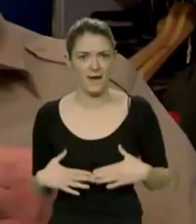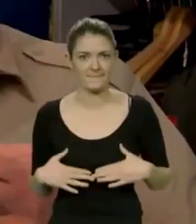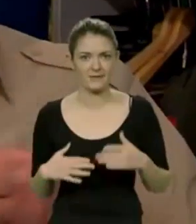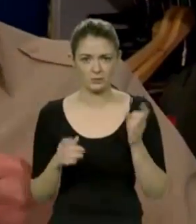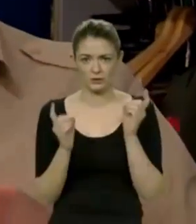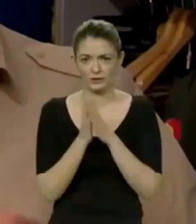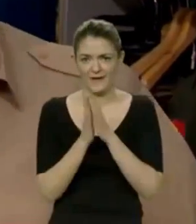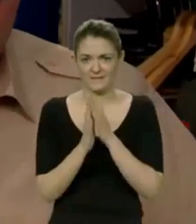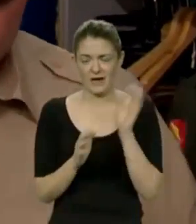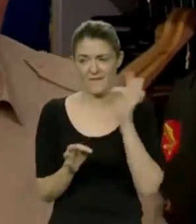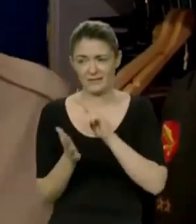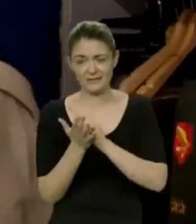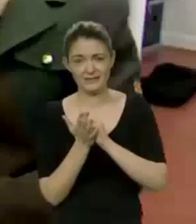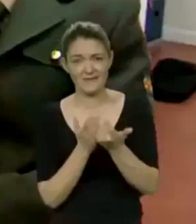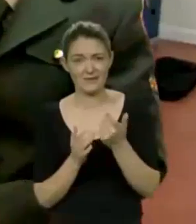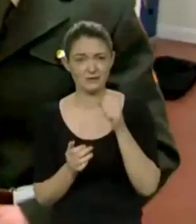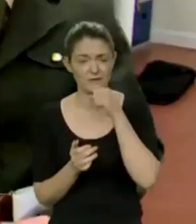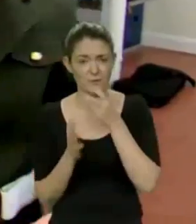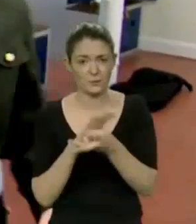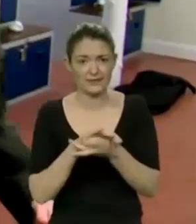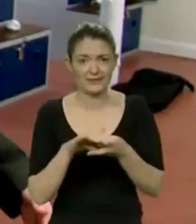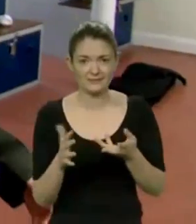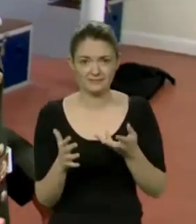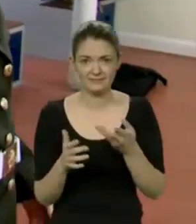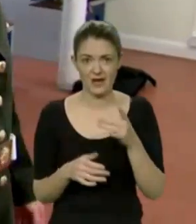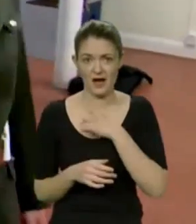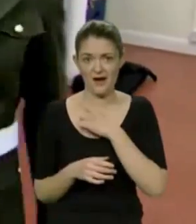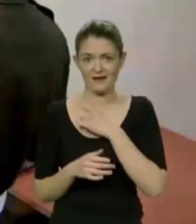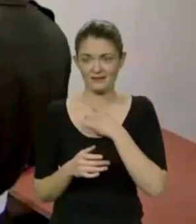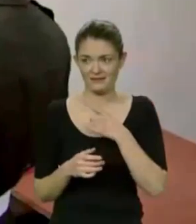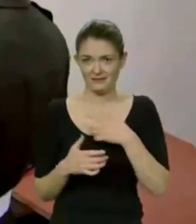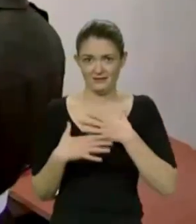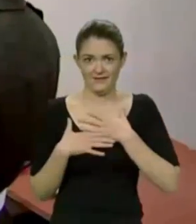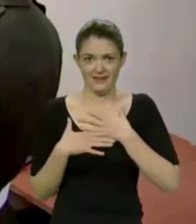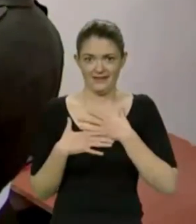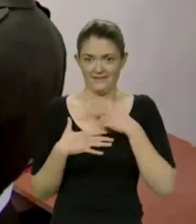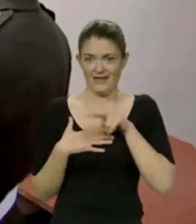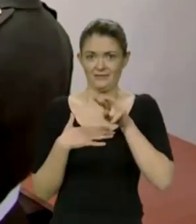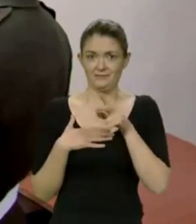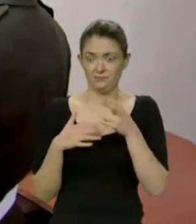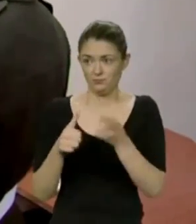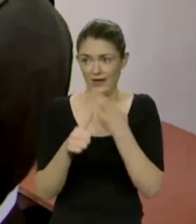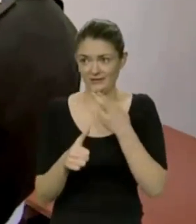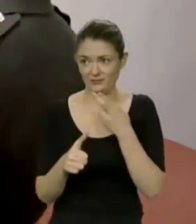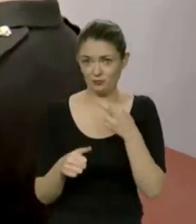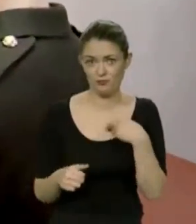It's well deserved, like, it's been a tough 17 weeks, so. Everyone's hands facing up, yeah? Right, rock, boys.